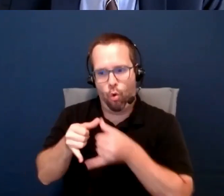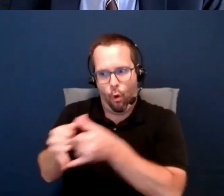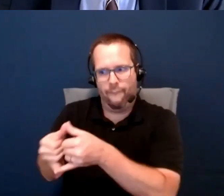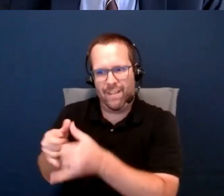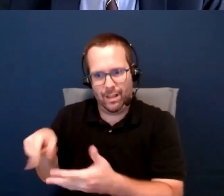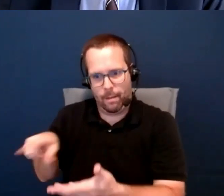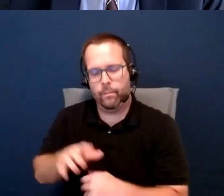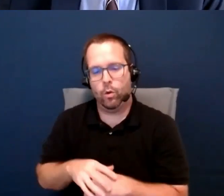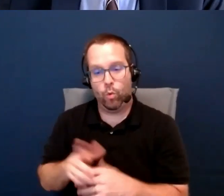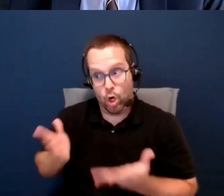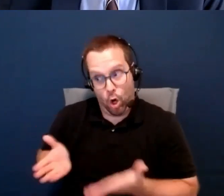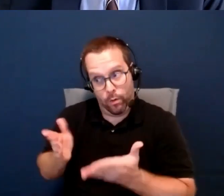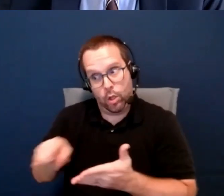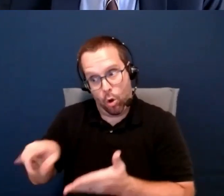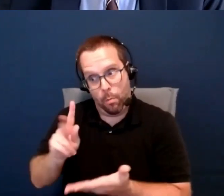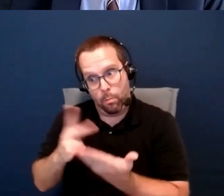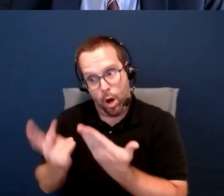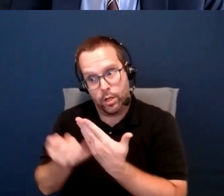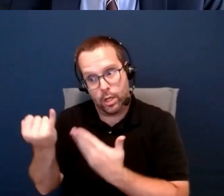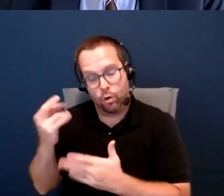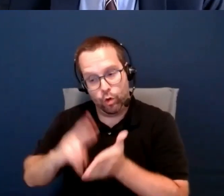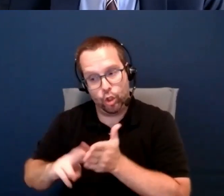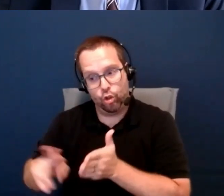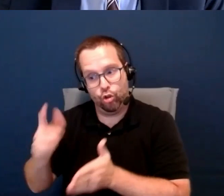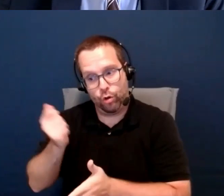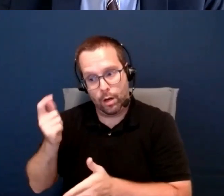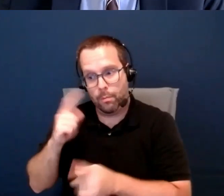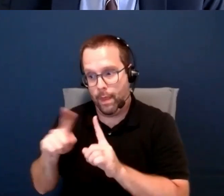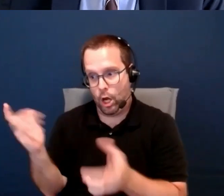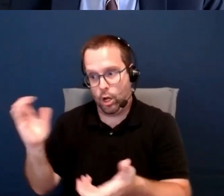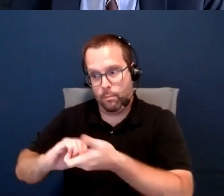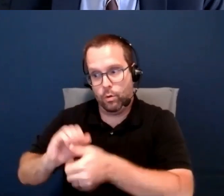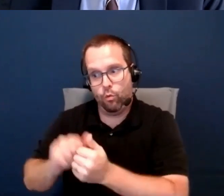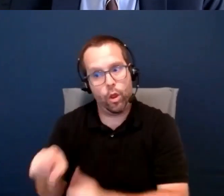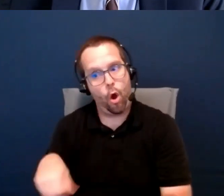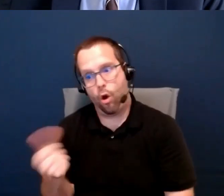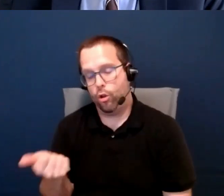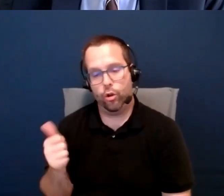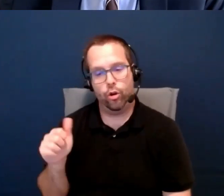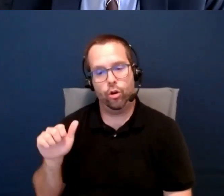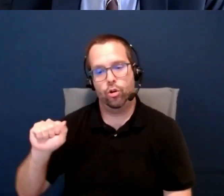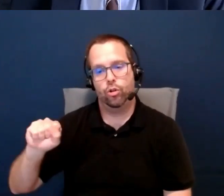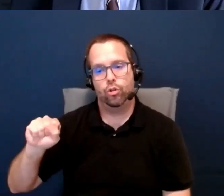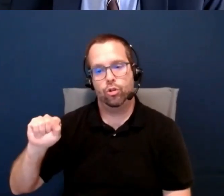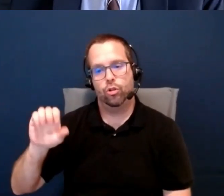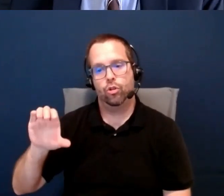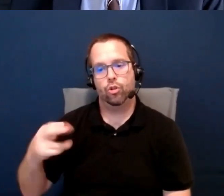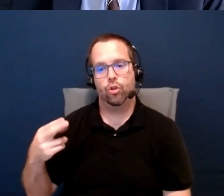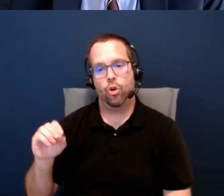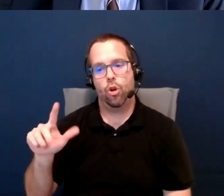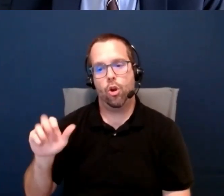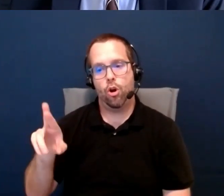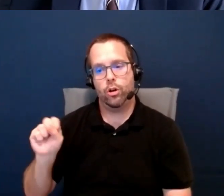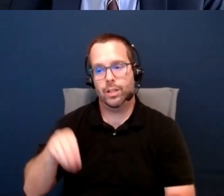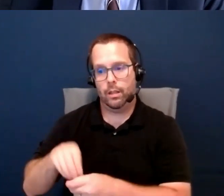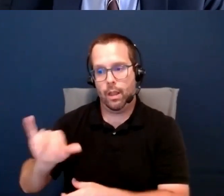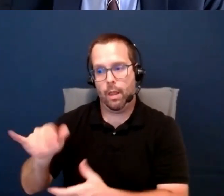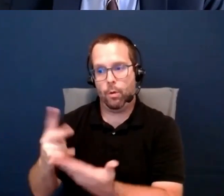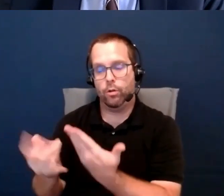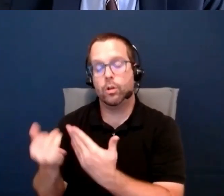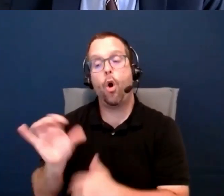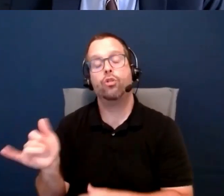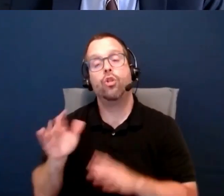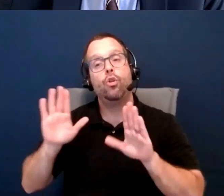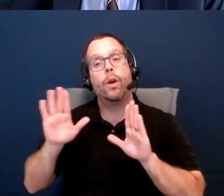the research grant, where there can be collaboration with other scholars in those projects. And it's also been great too, though, when there